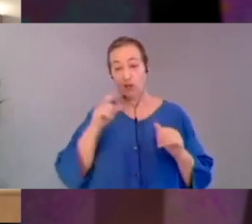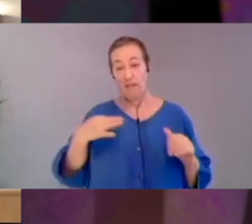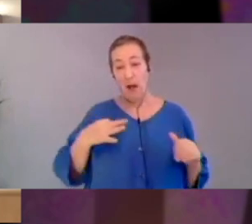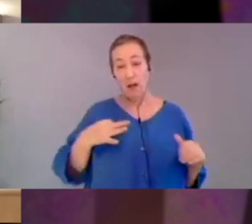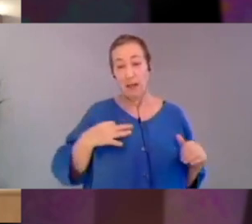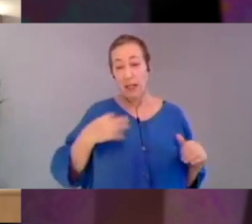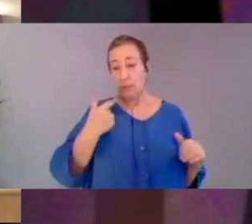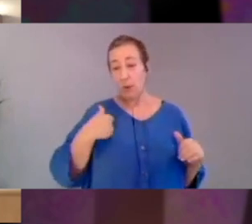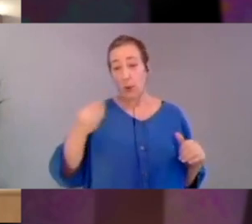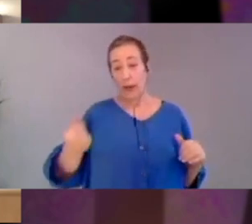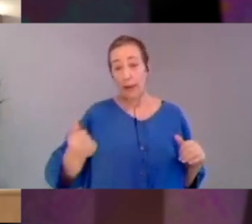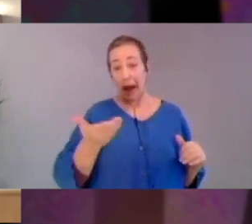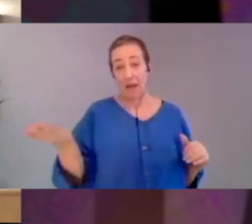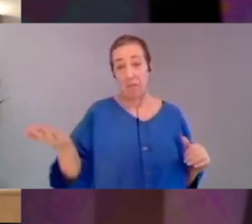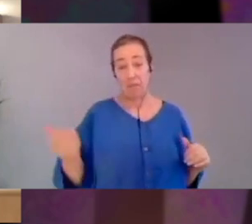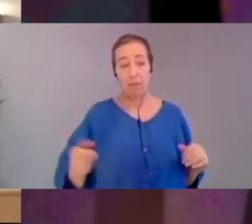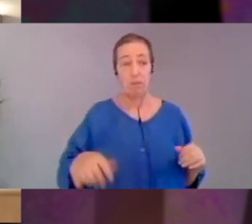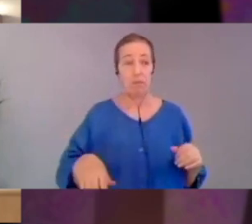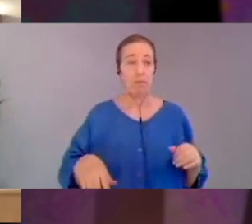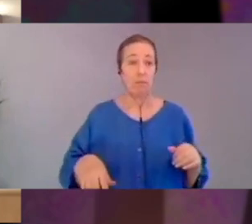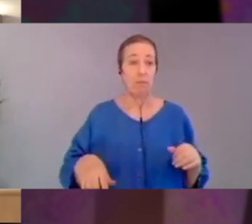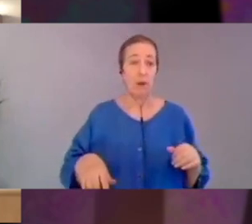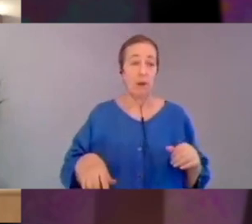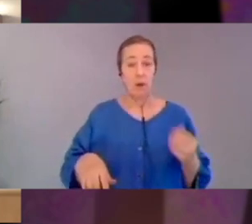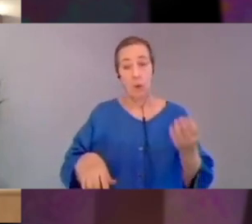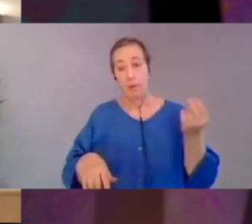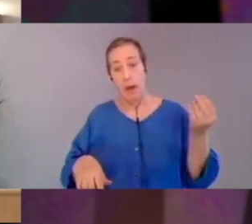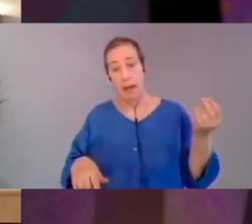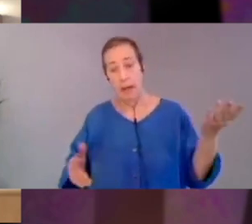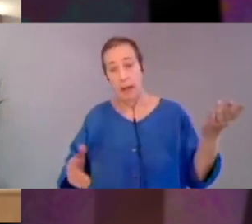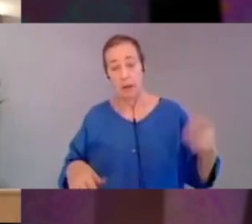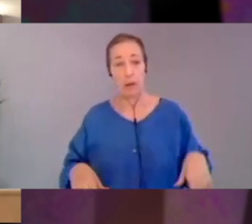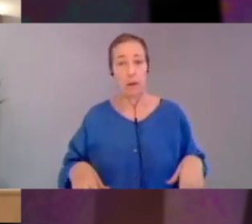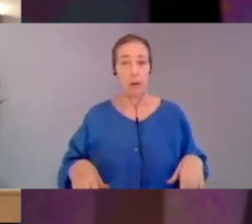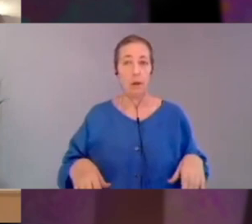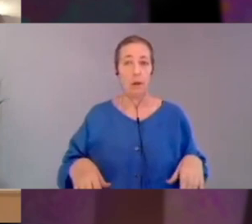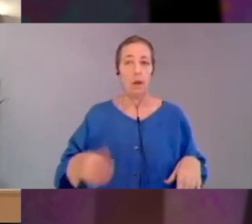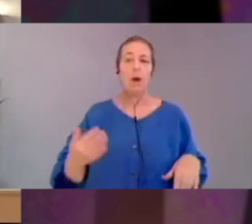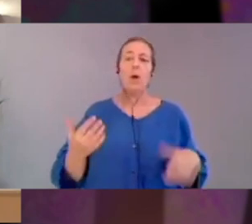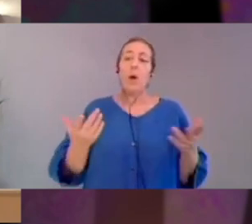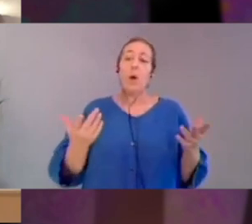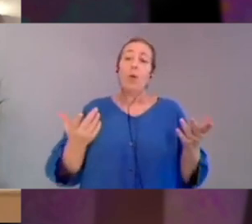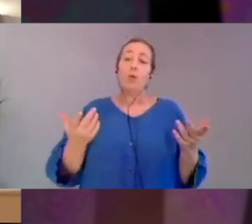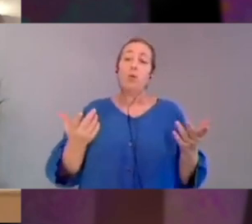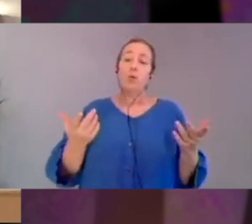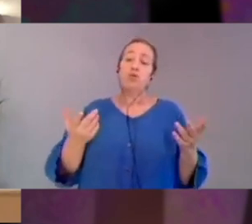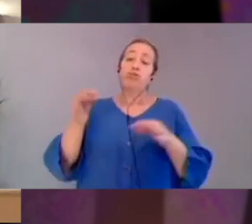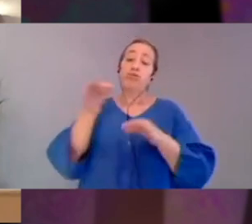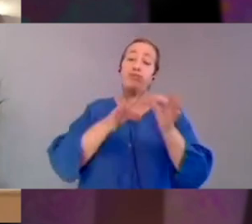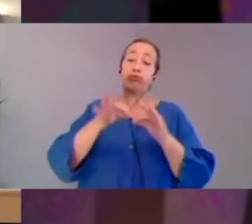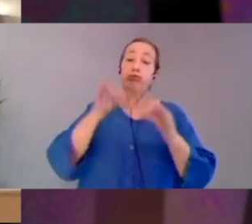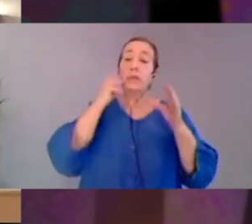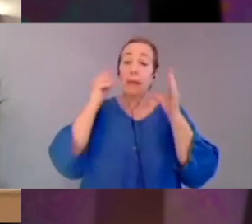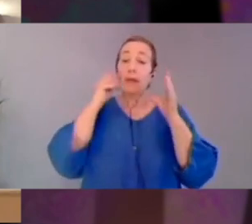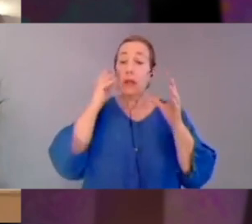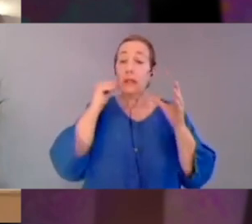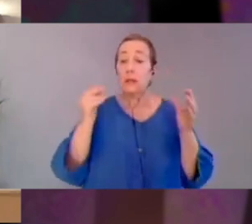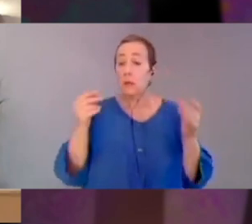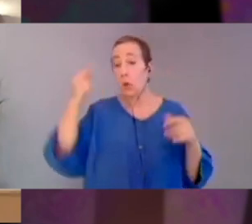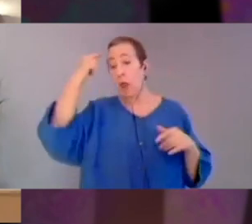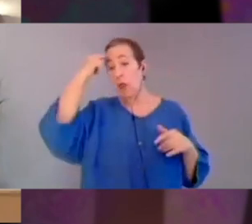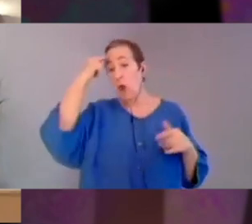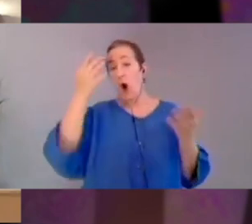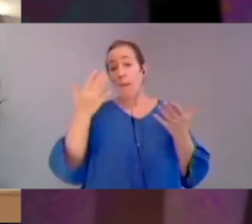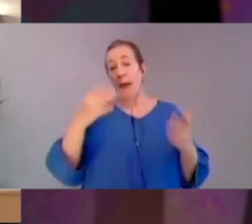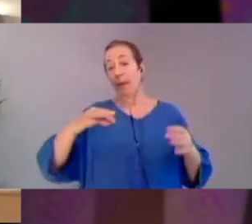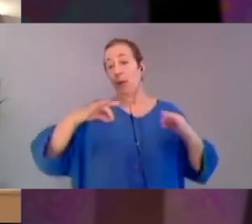anybody with money. We created a set of experiences that we thought would be valuable to each of